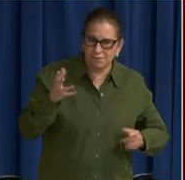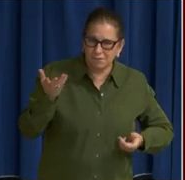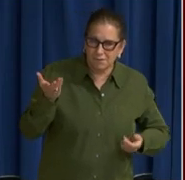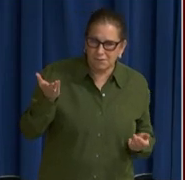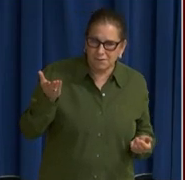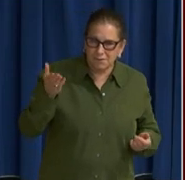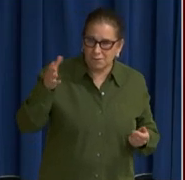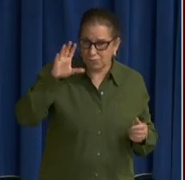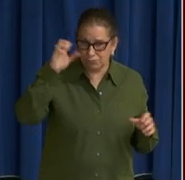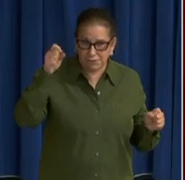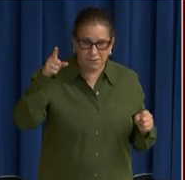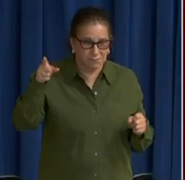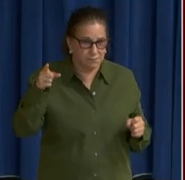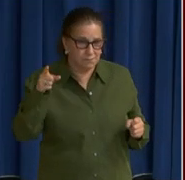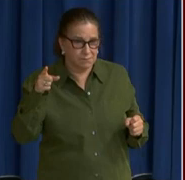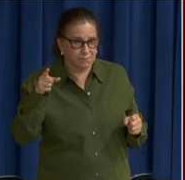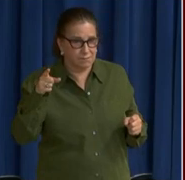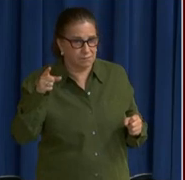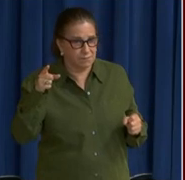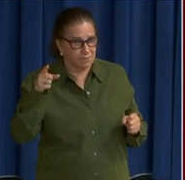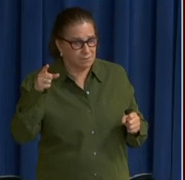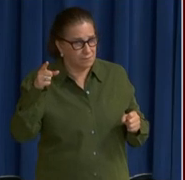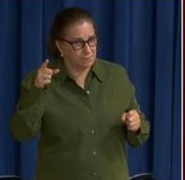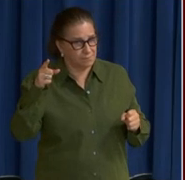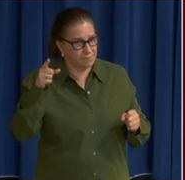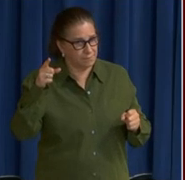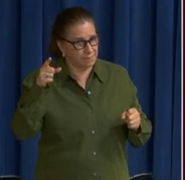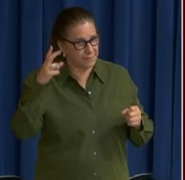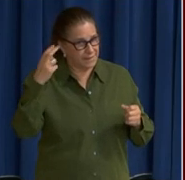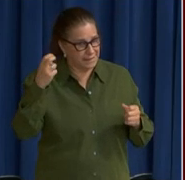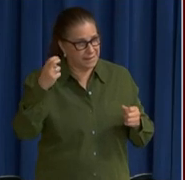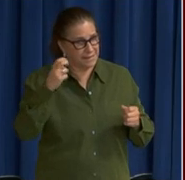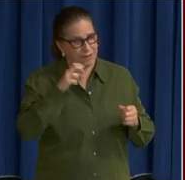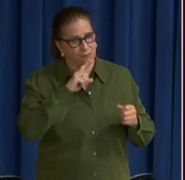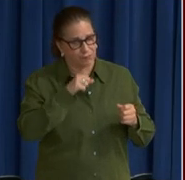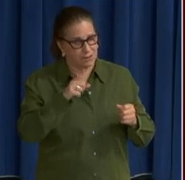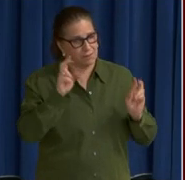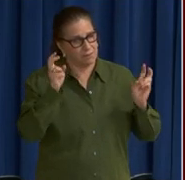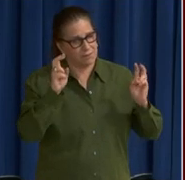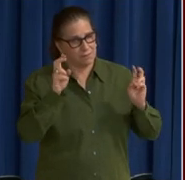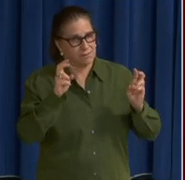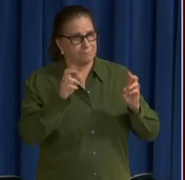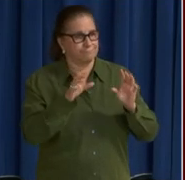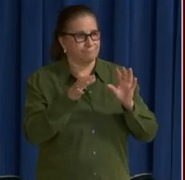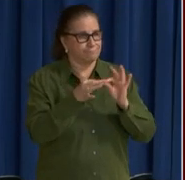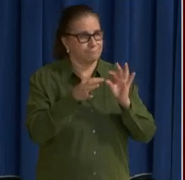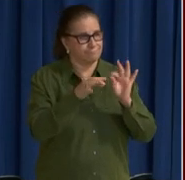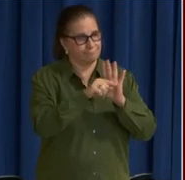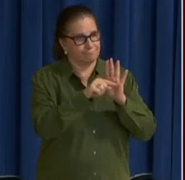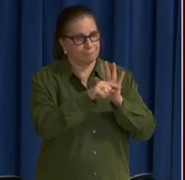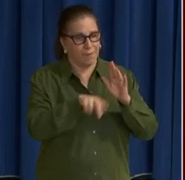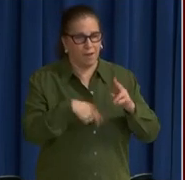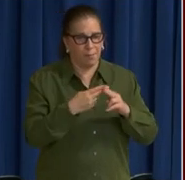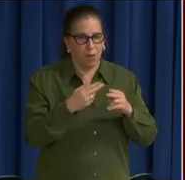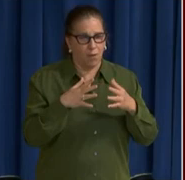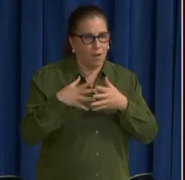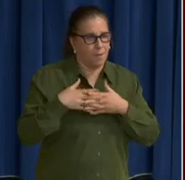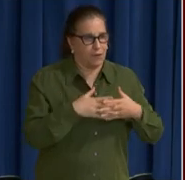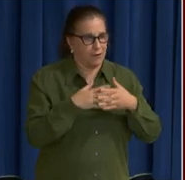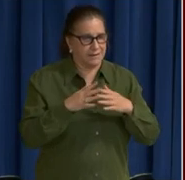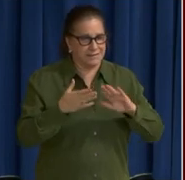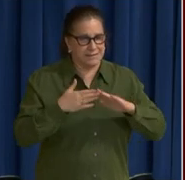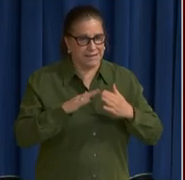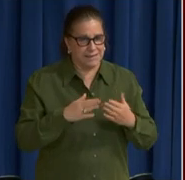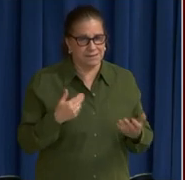attacking America. So we will spend some time looking at it. Hopefully, we won't have to waste too much time on